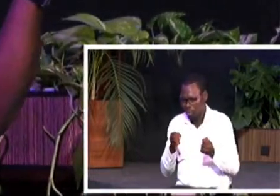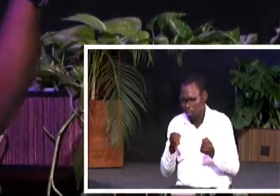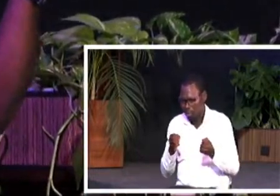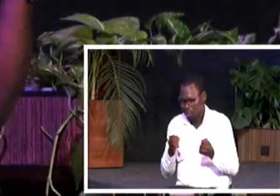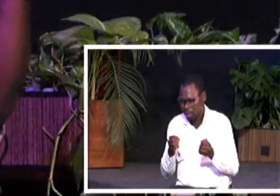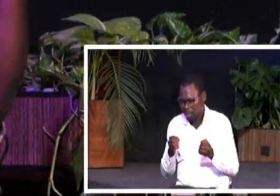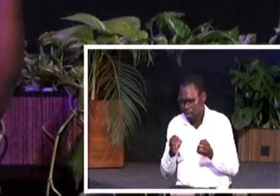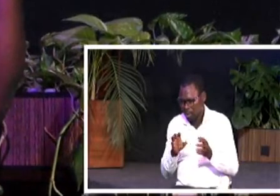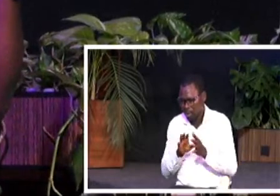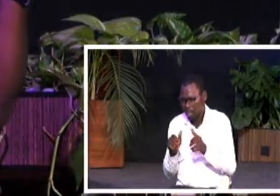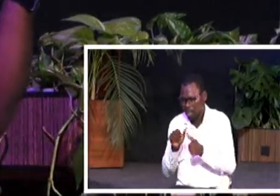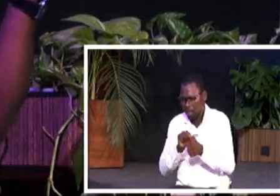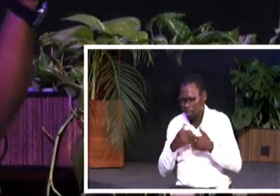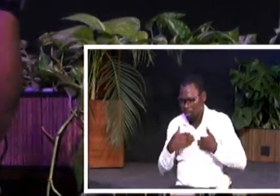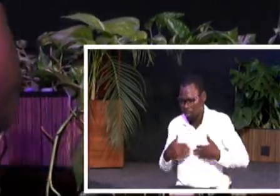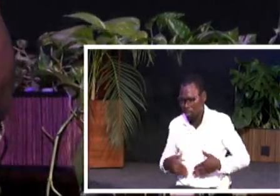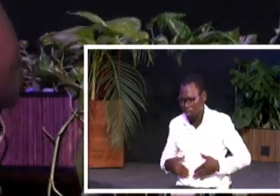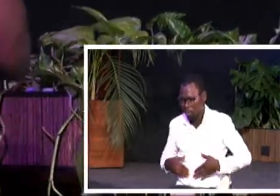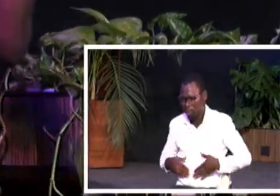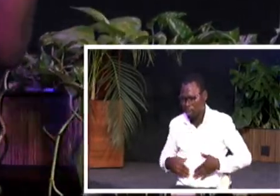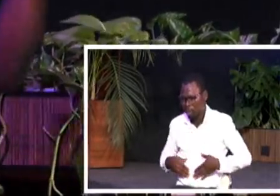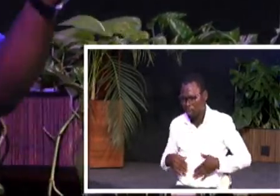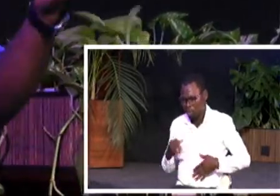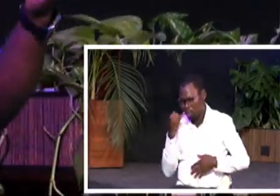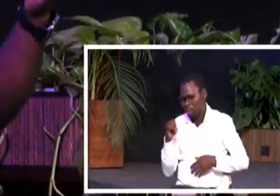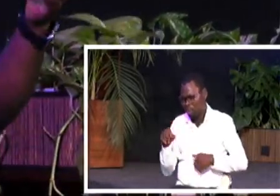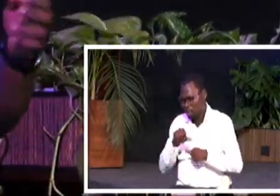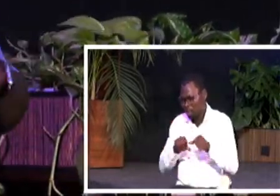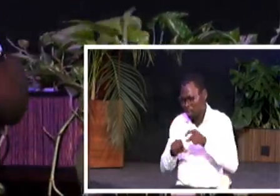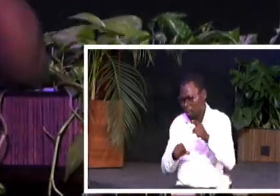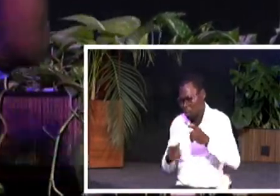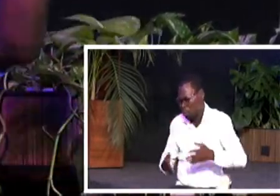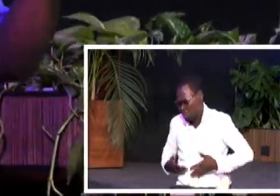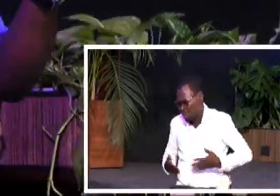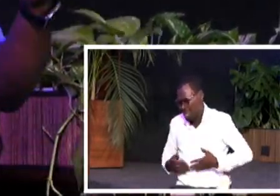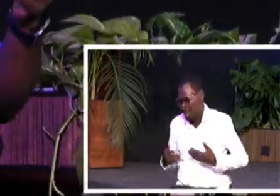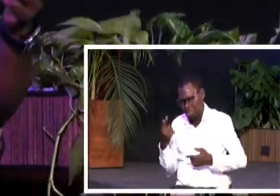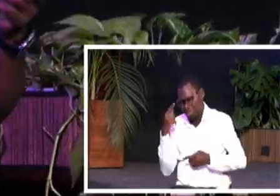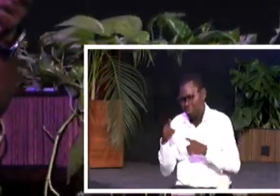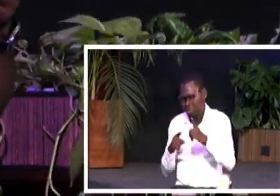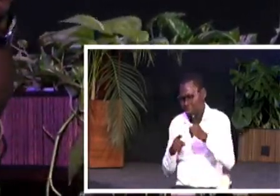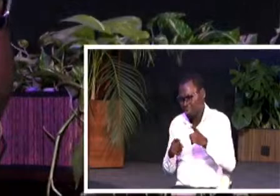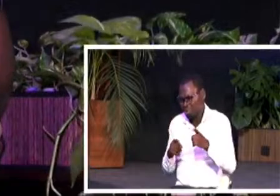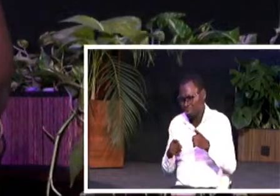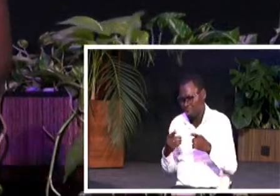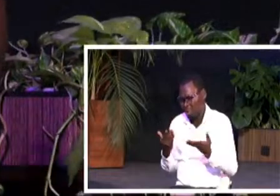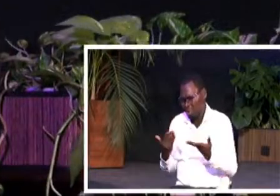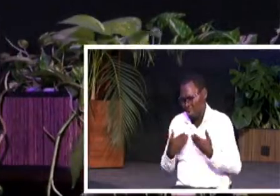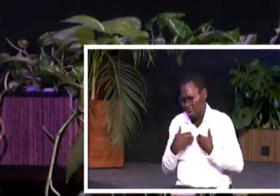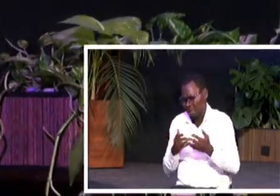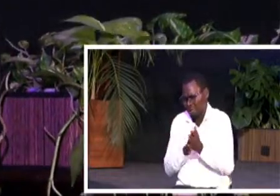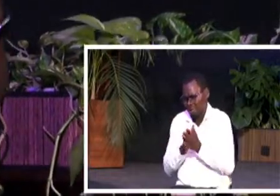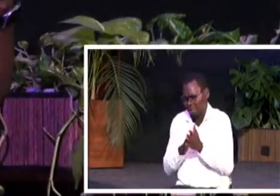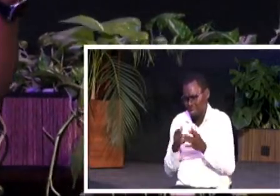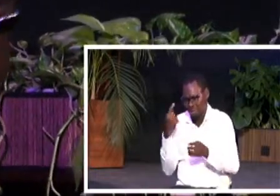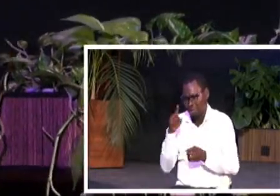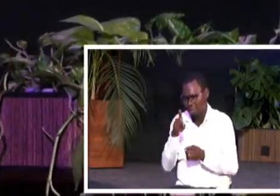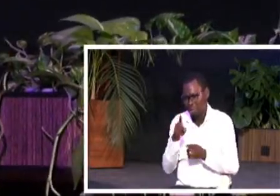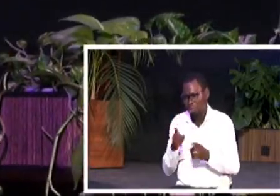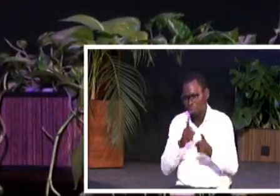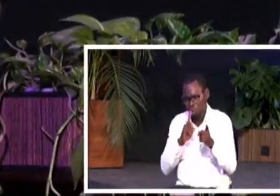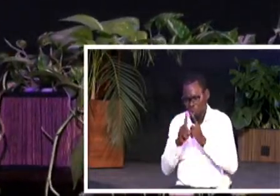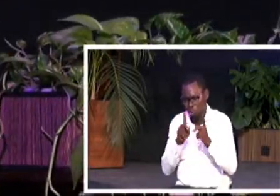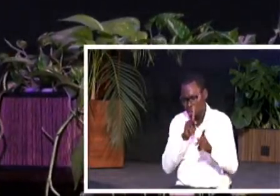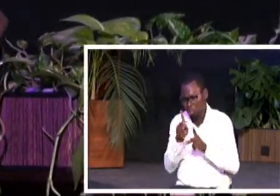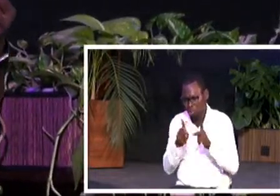course, everybody will be envious, or they'll be excited for you, or they may have interest in that space. So talk to people. Know